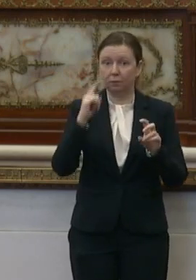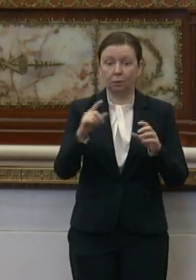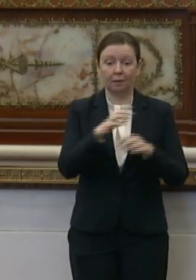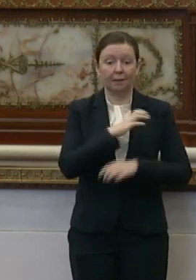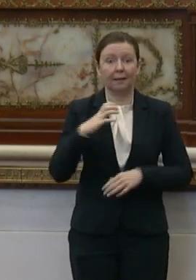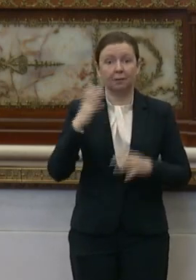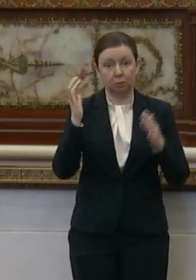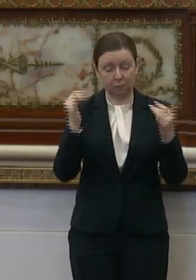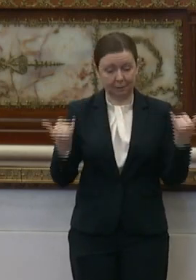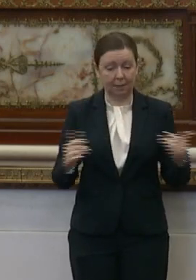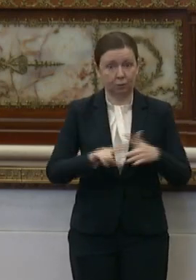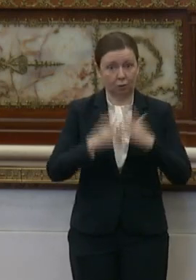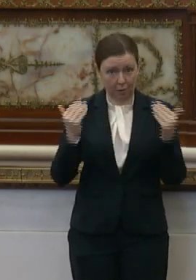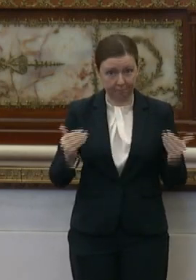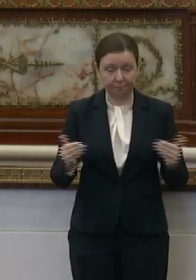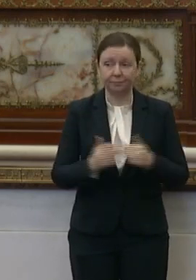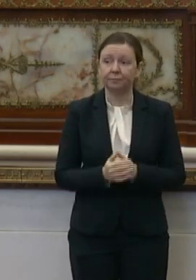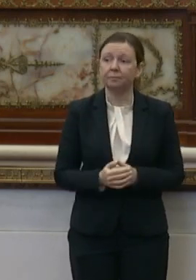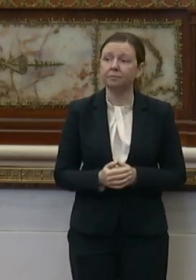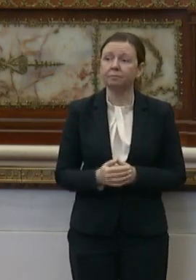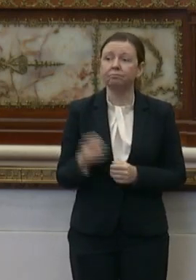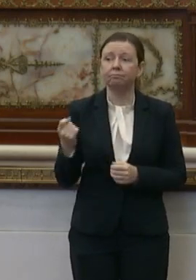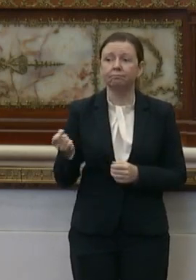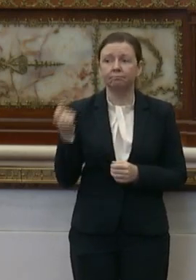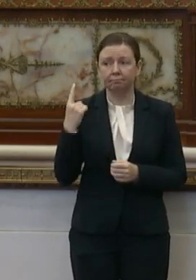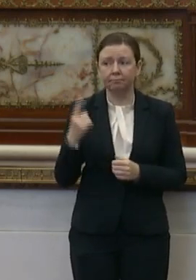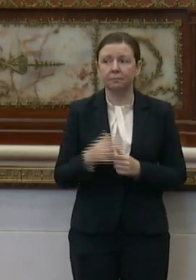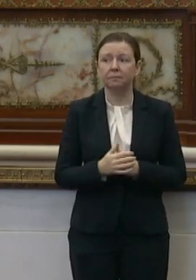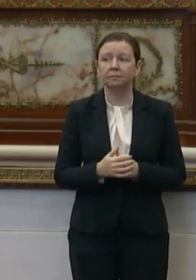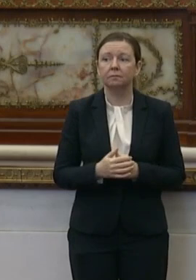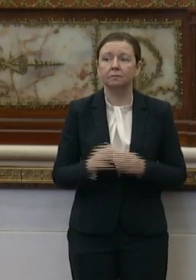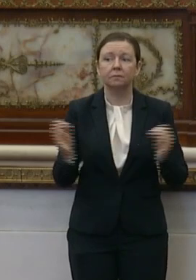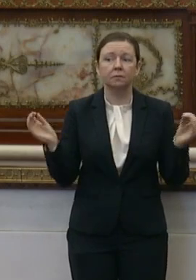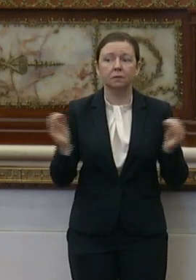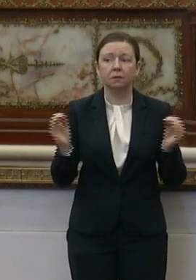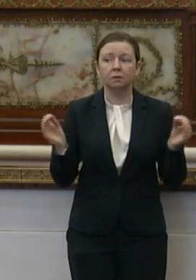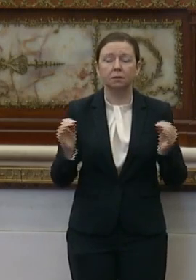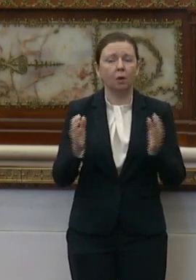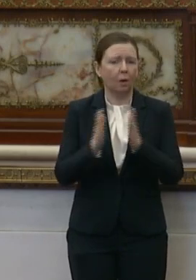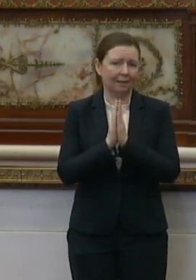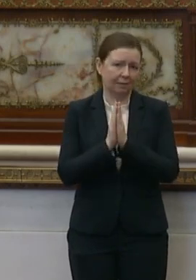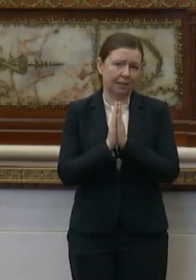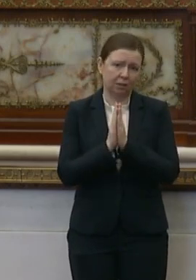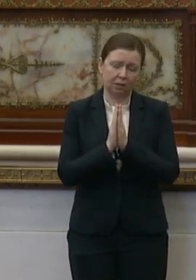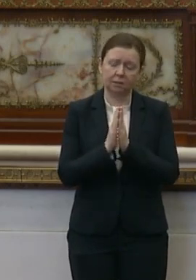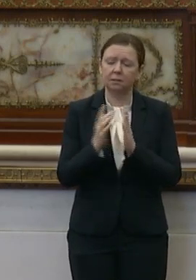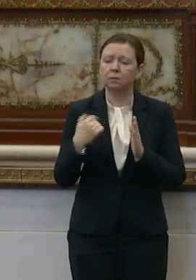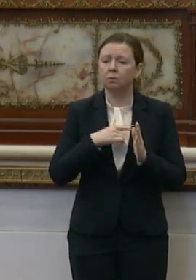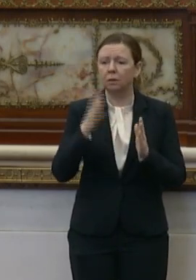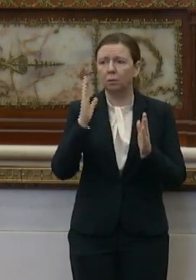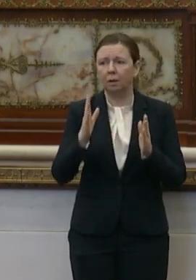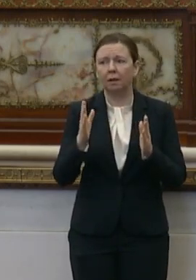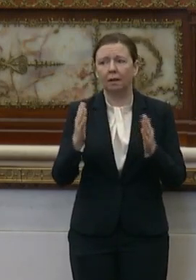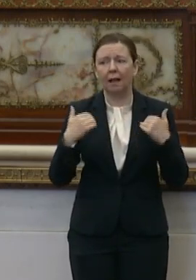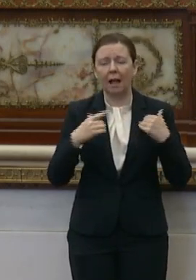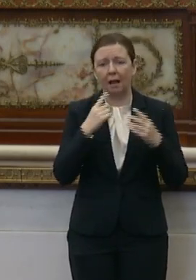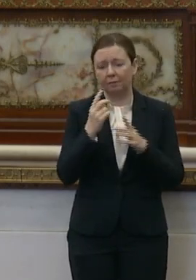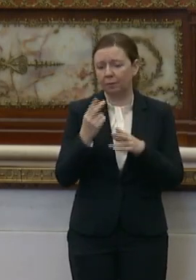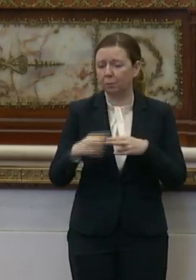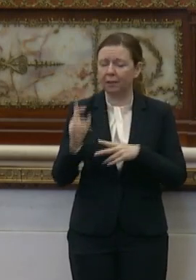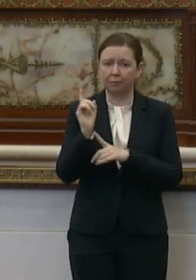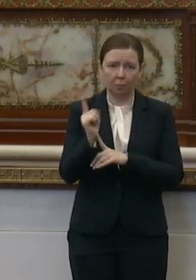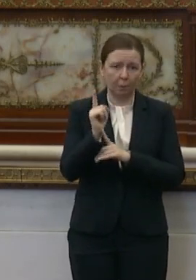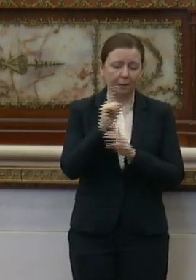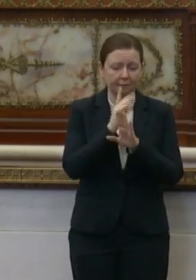now come to order. Despite the great need, there will be no invocation today. We will, however, observe a very brief moment of